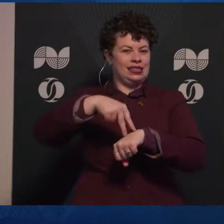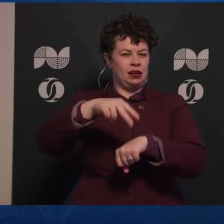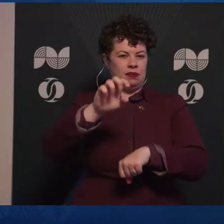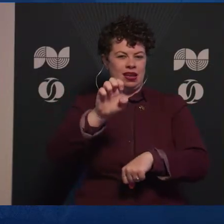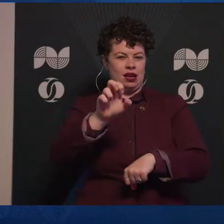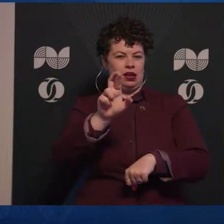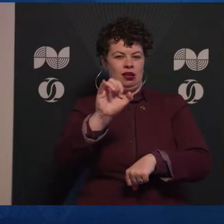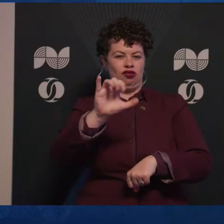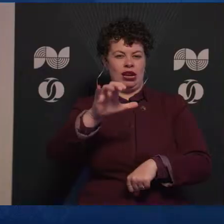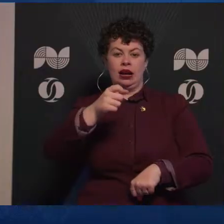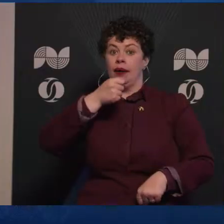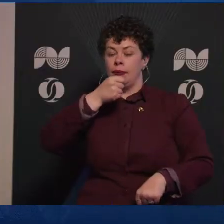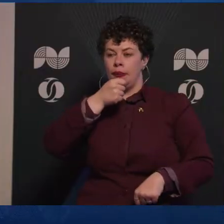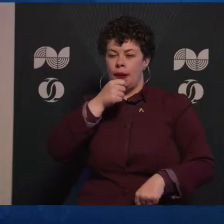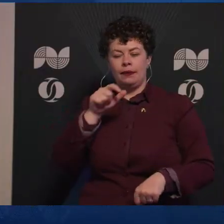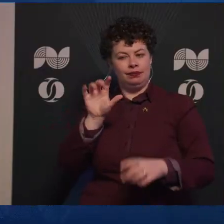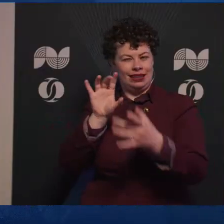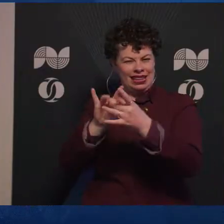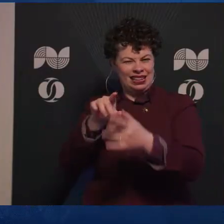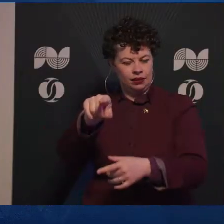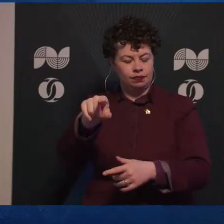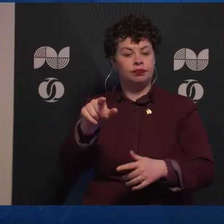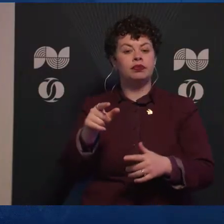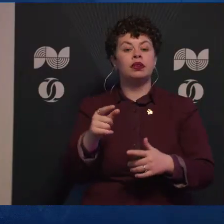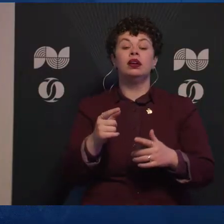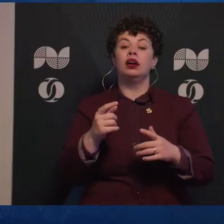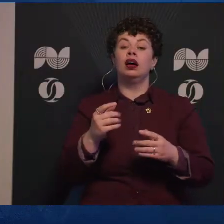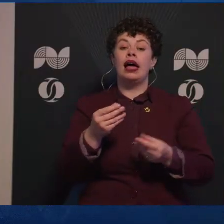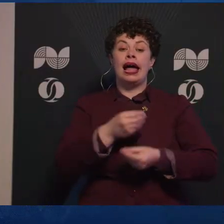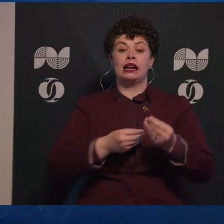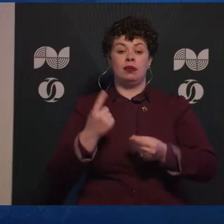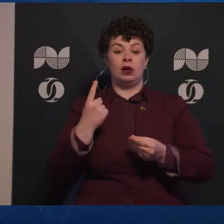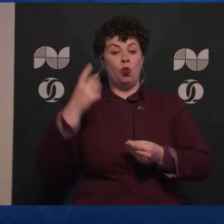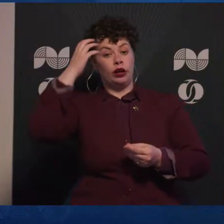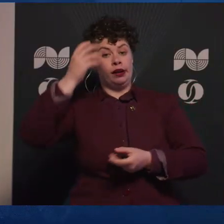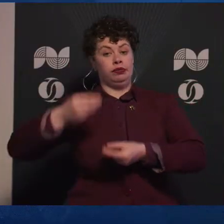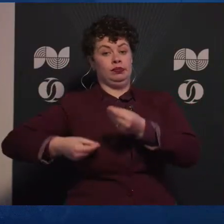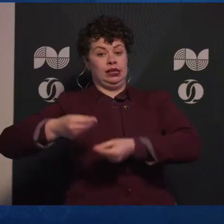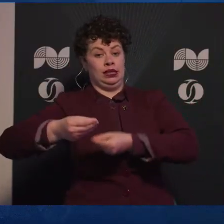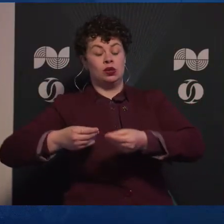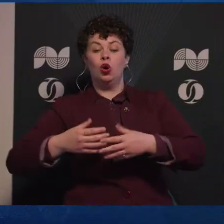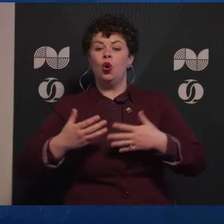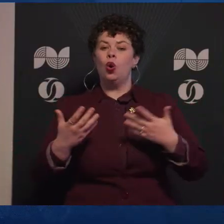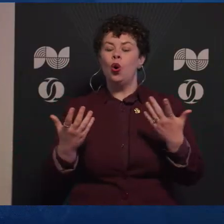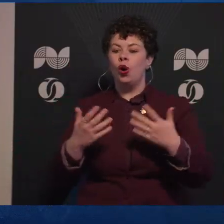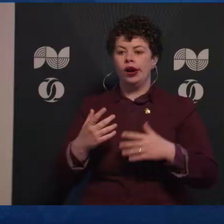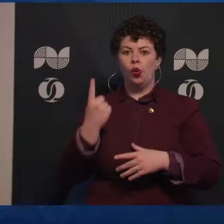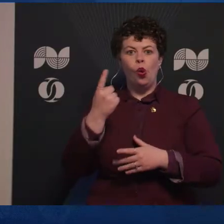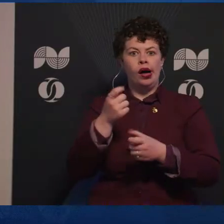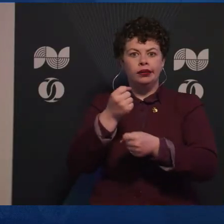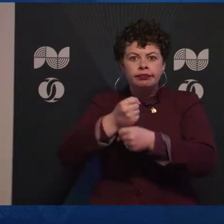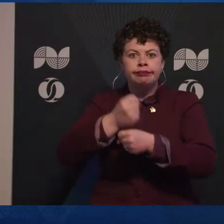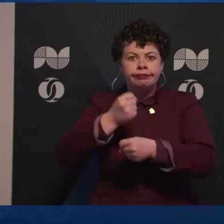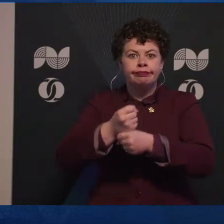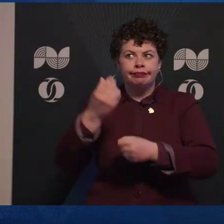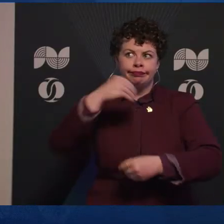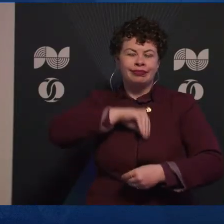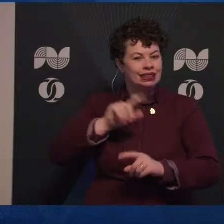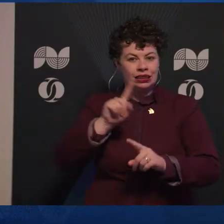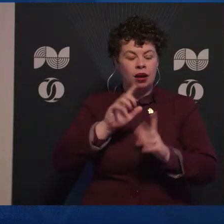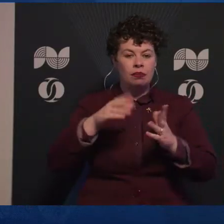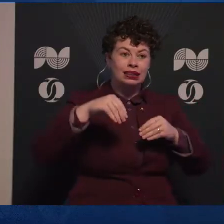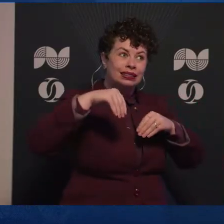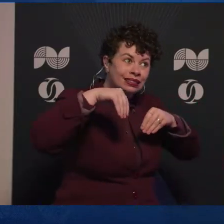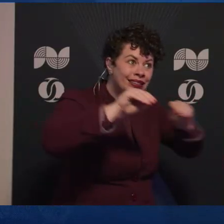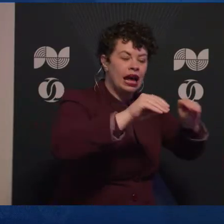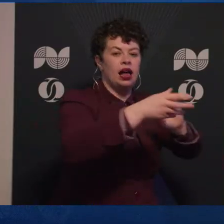companies. Diversification of the economy is also about exporting, and it's only